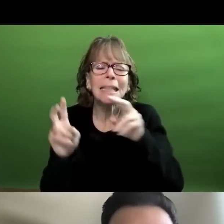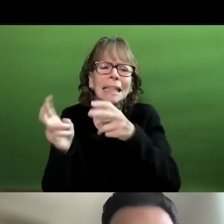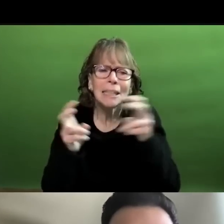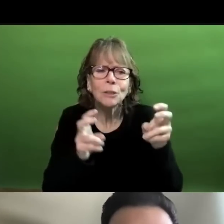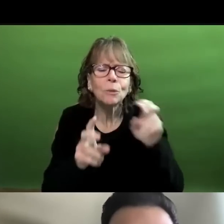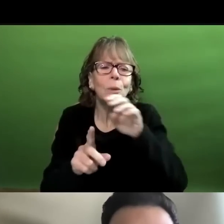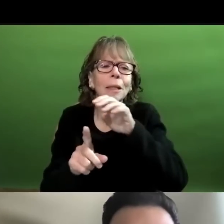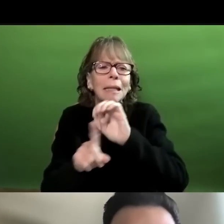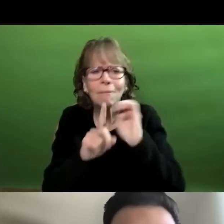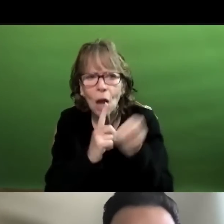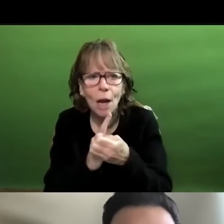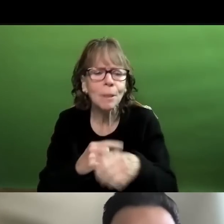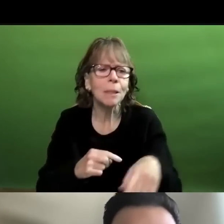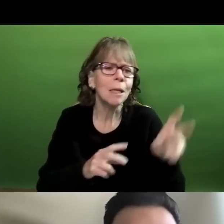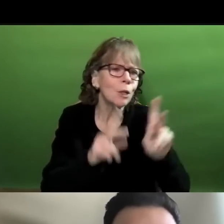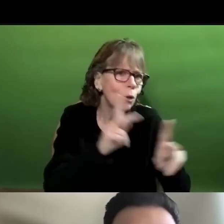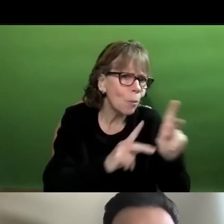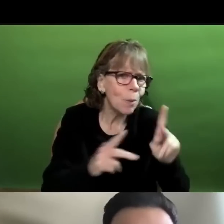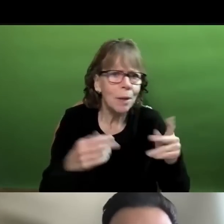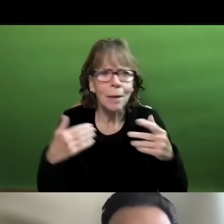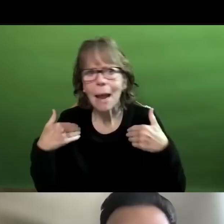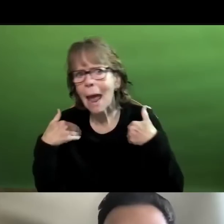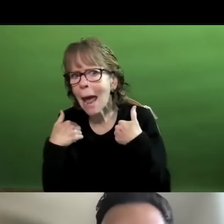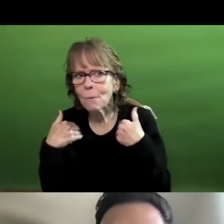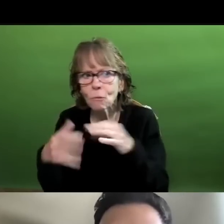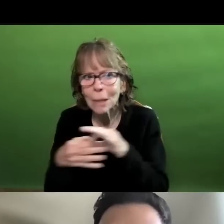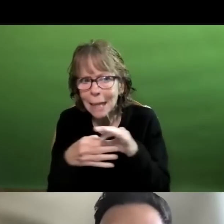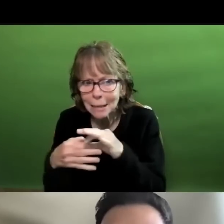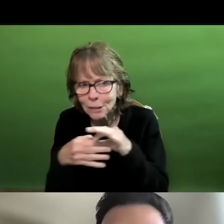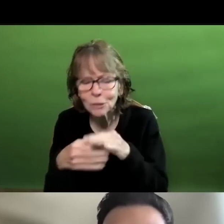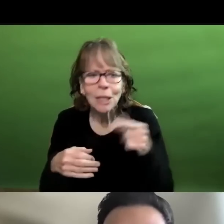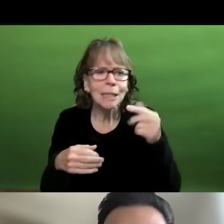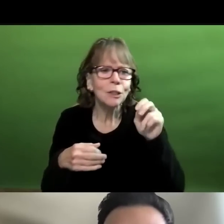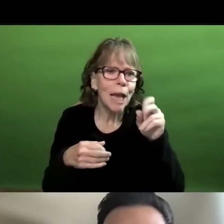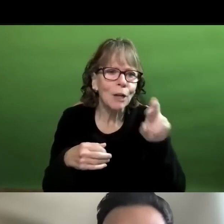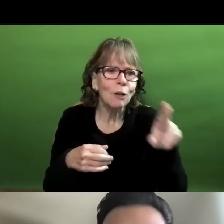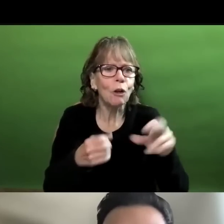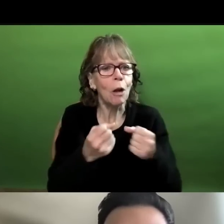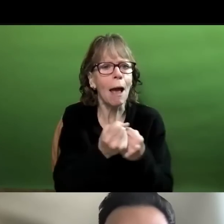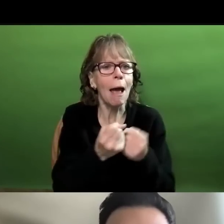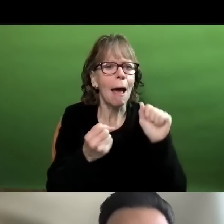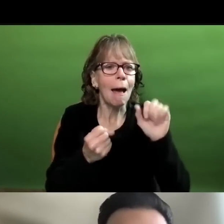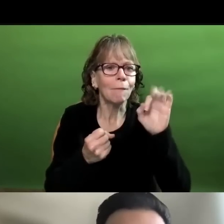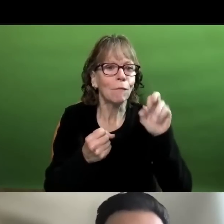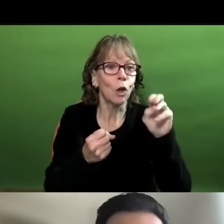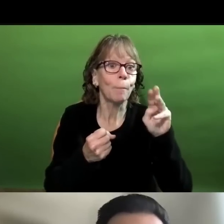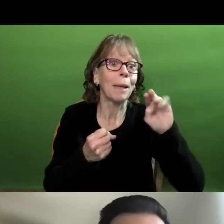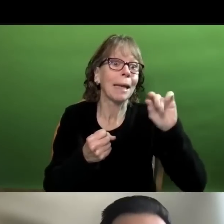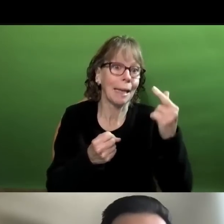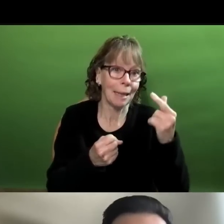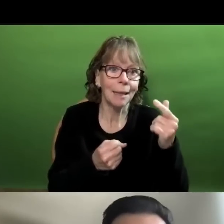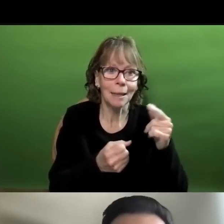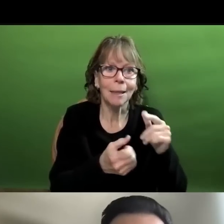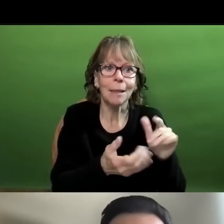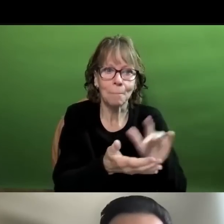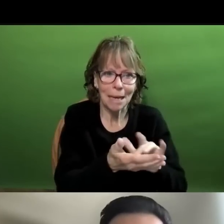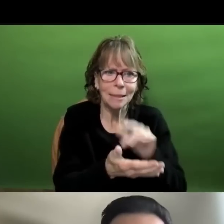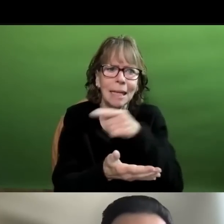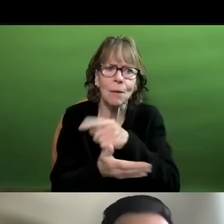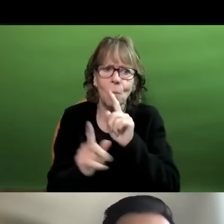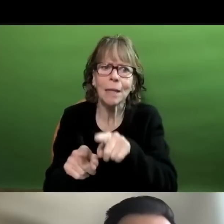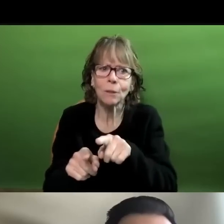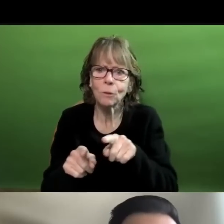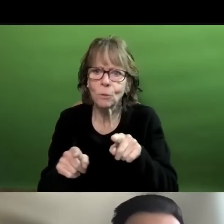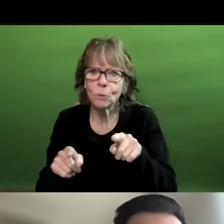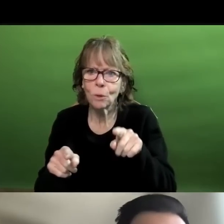human-animal interrelationships, and transgender-affirming medicine. Dr. Whitley became interested in trans-affirming medicine in graduate school when he was diagnosed